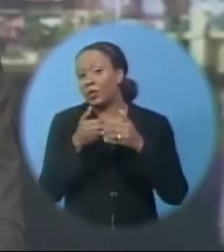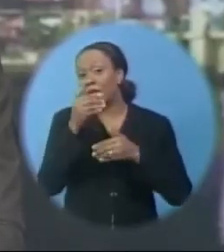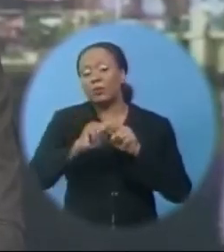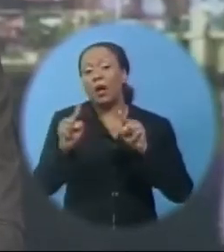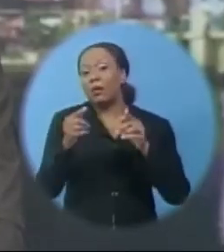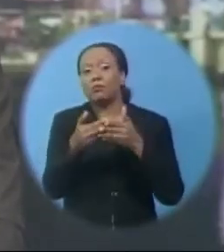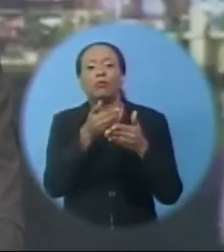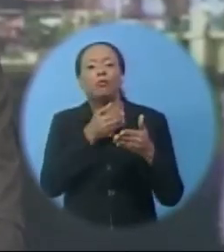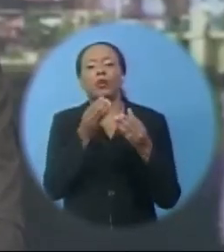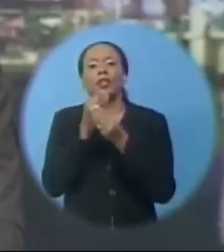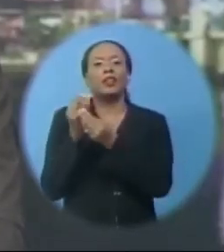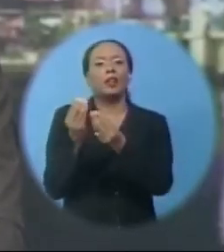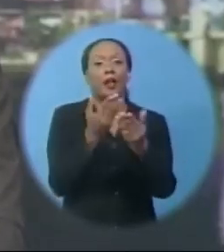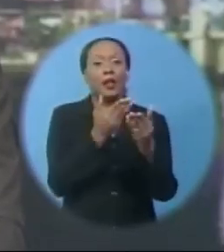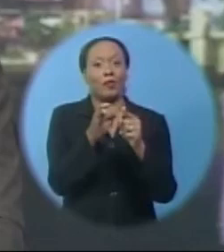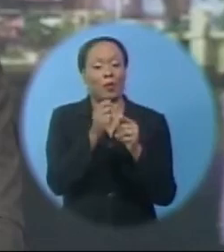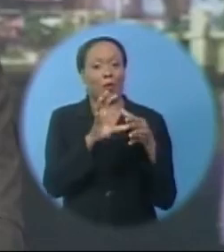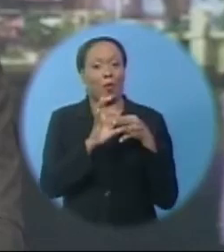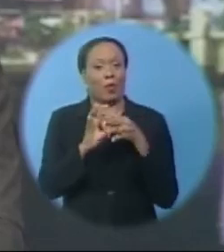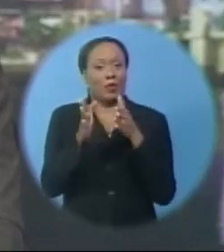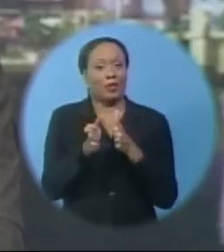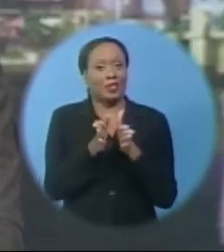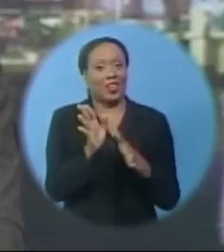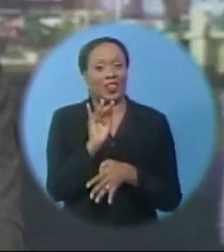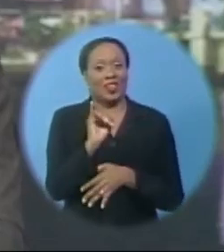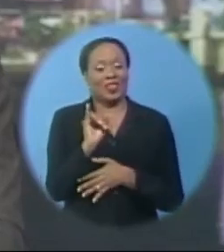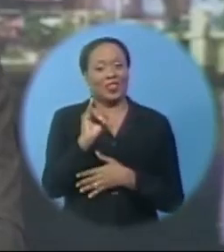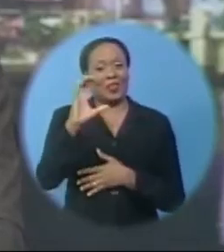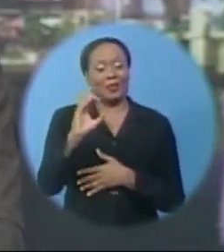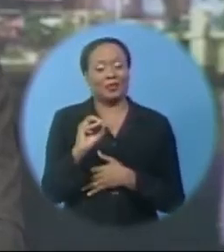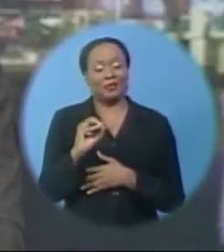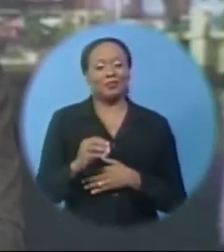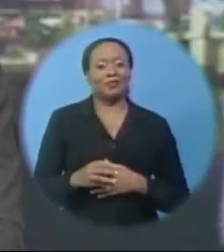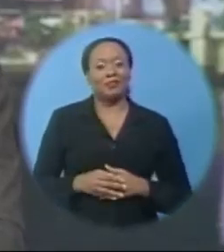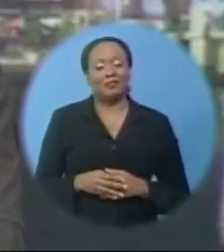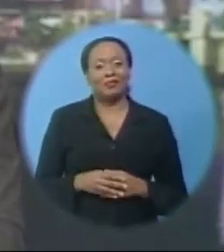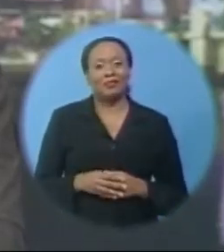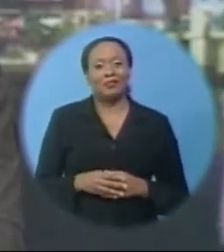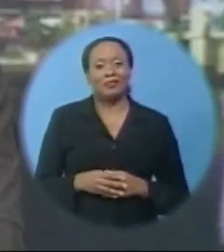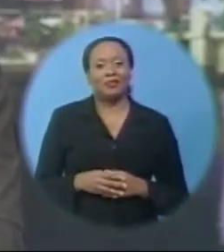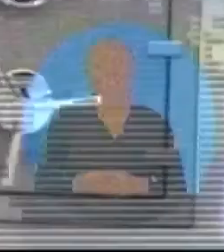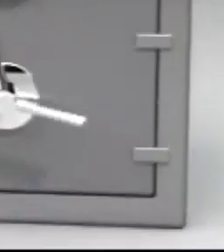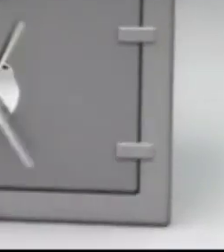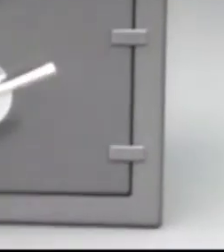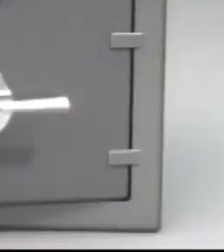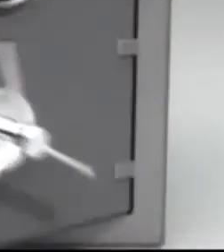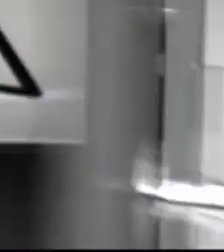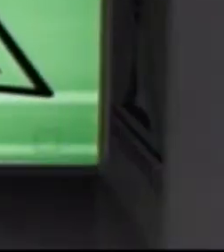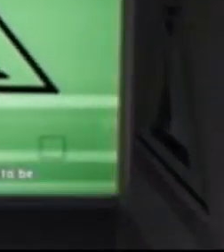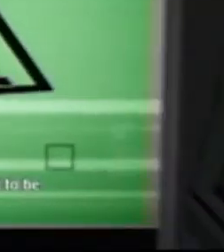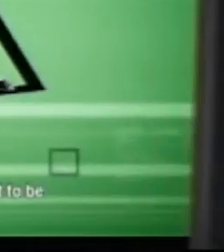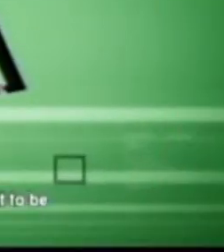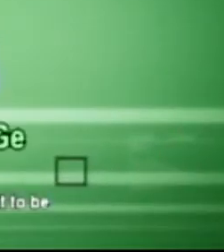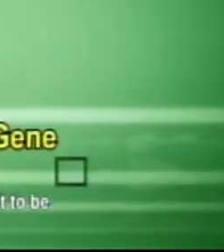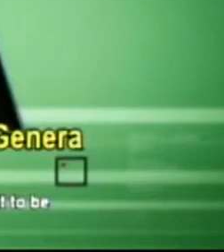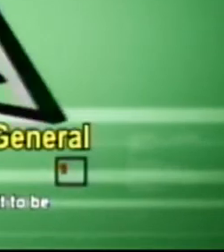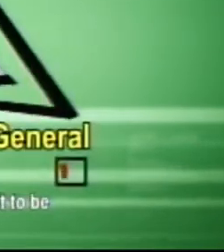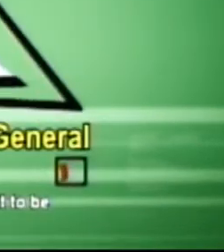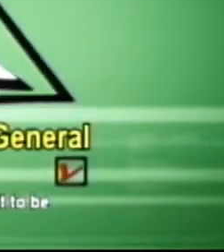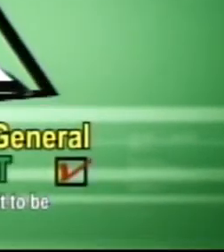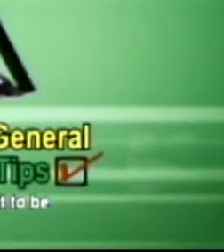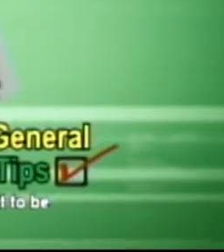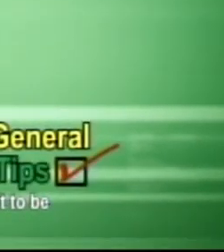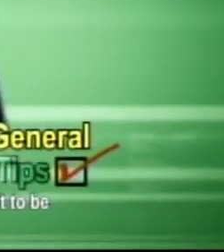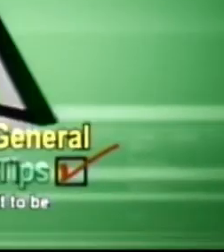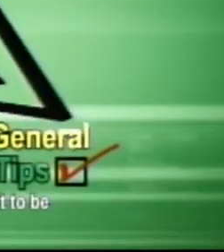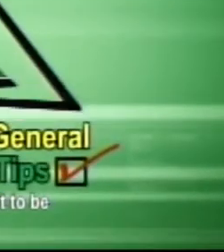just ahead, but before we get there, here's a tip from Cooperators General Insurance. This tip of the day is brought to you by Cooperators